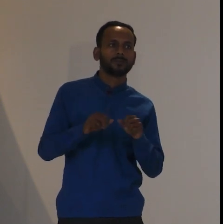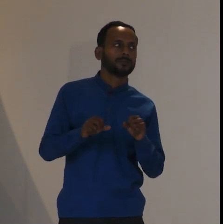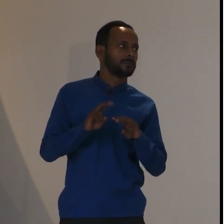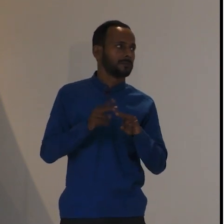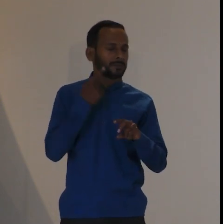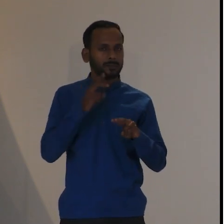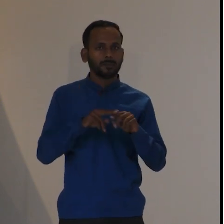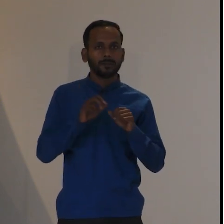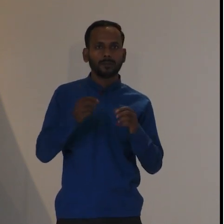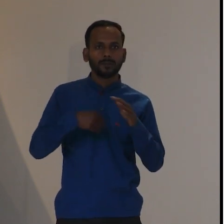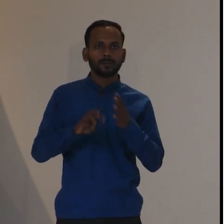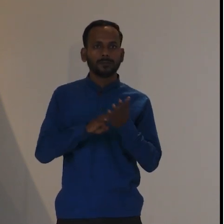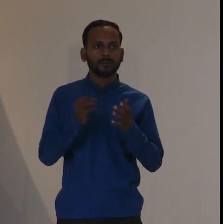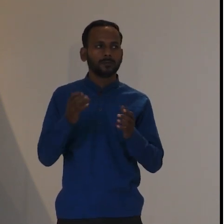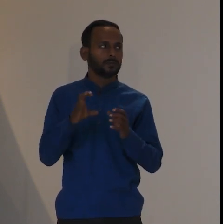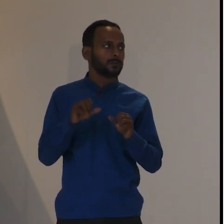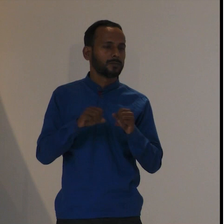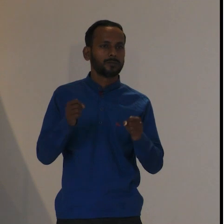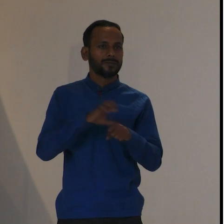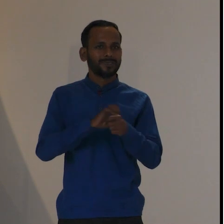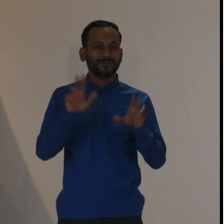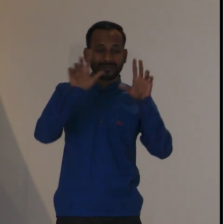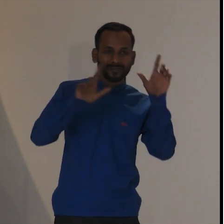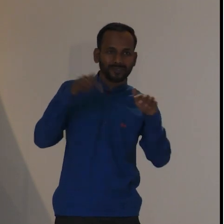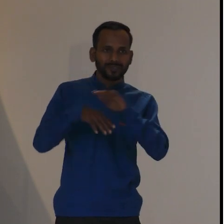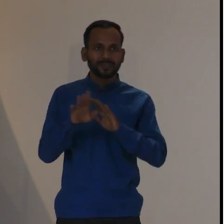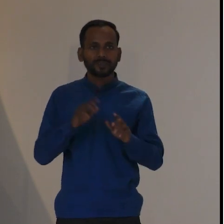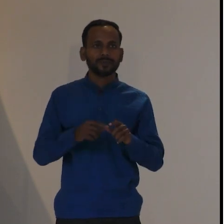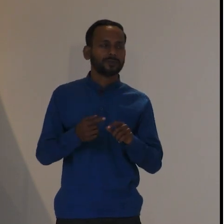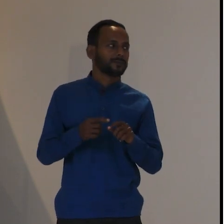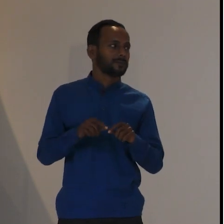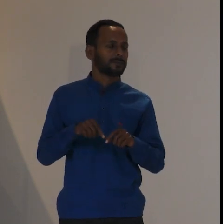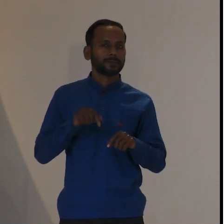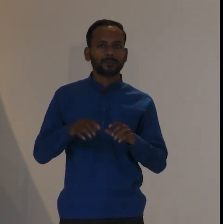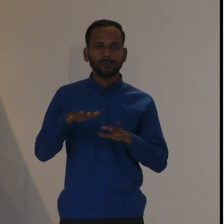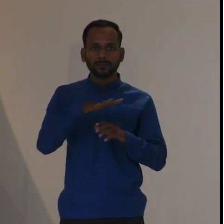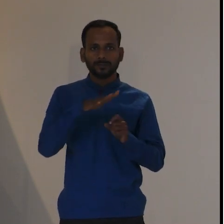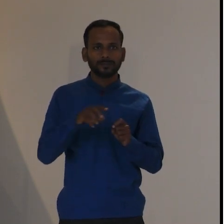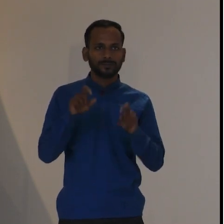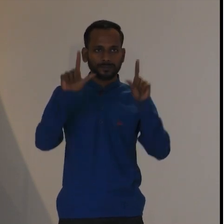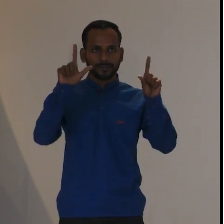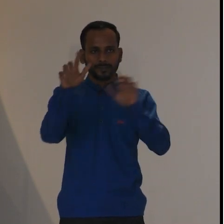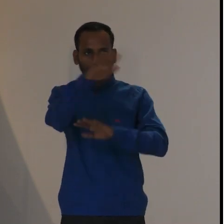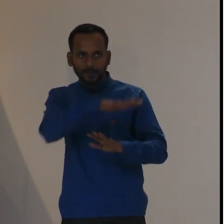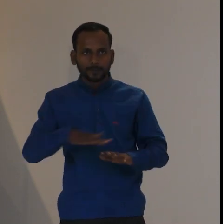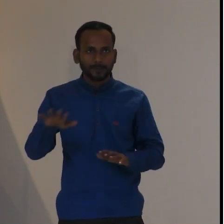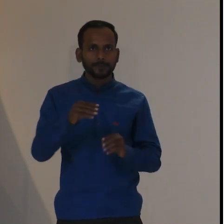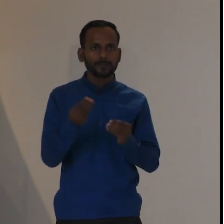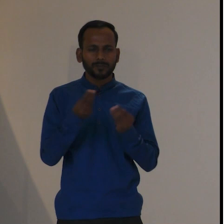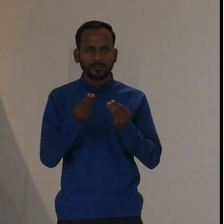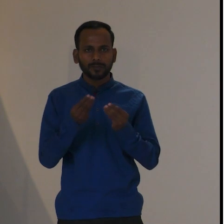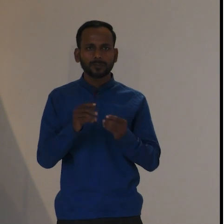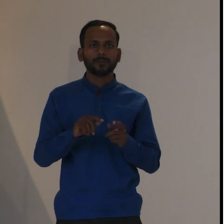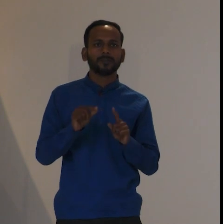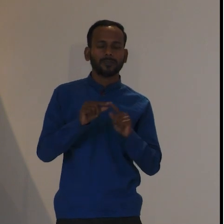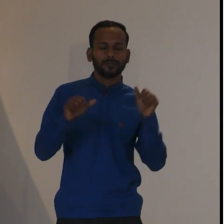SL Bhatia Museum imaginatively. These will be played on iPads around the museum. A little bit about the project